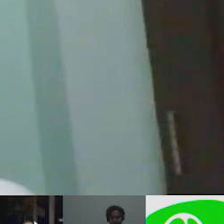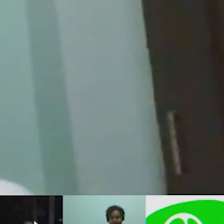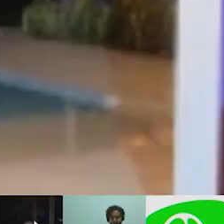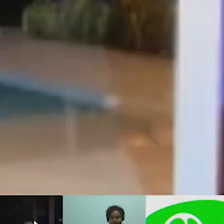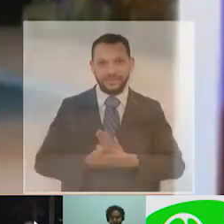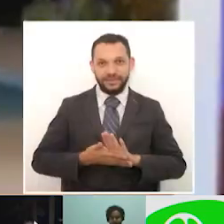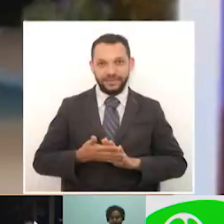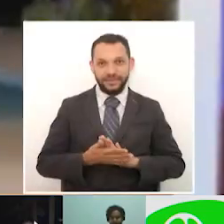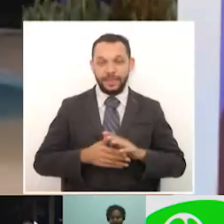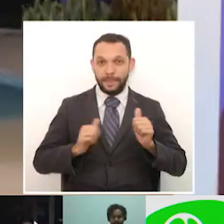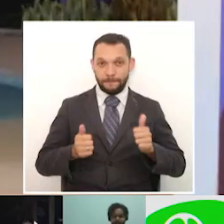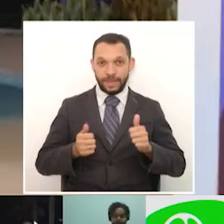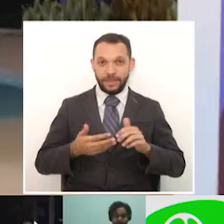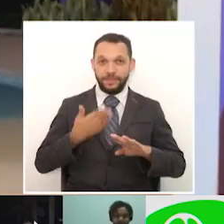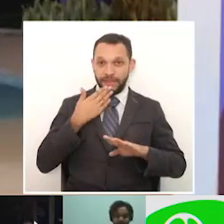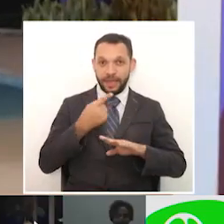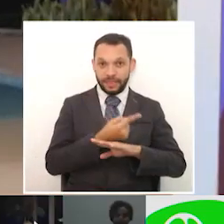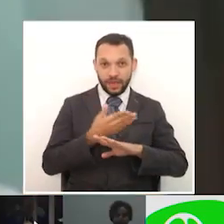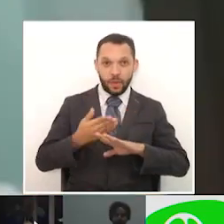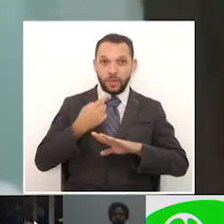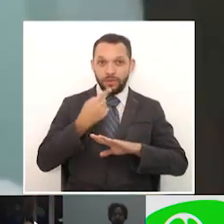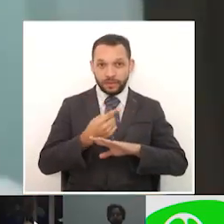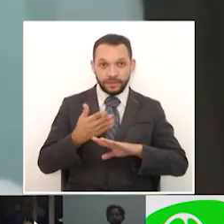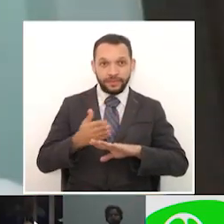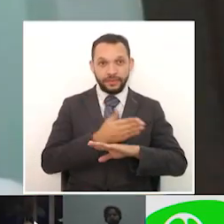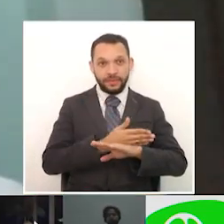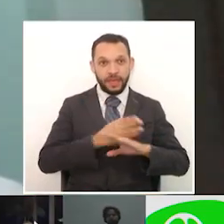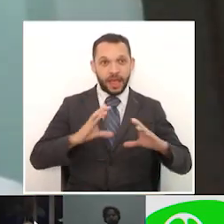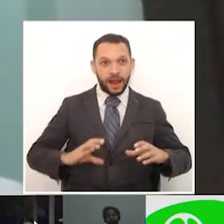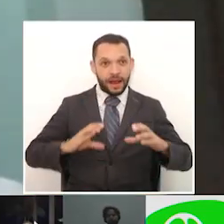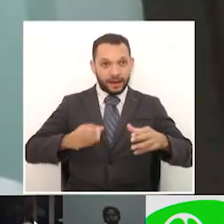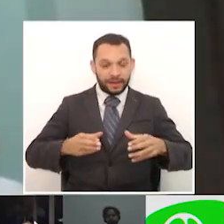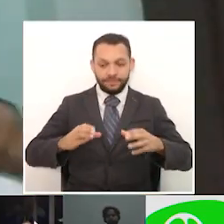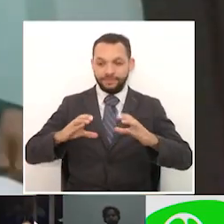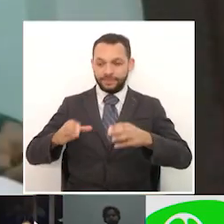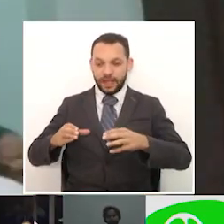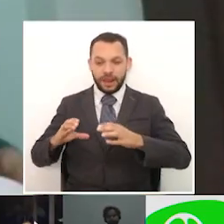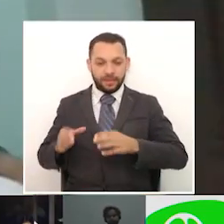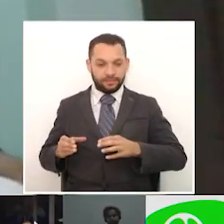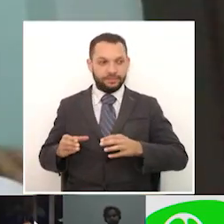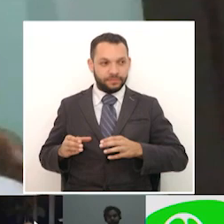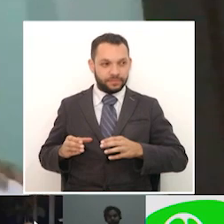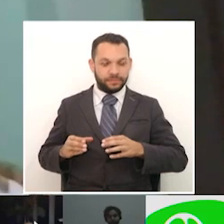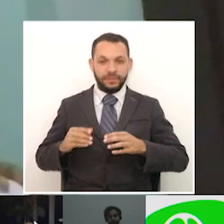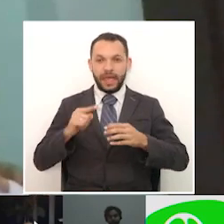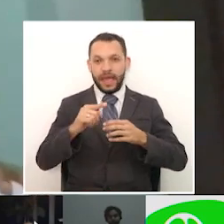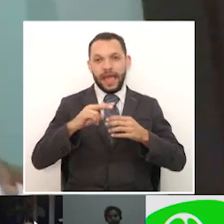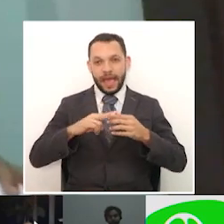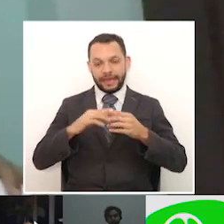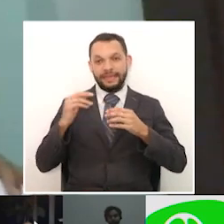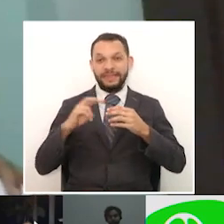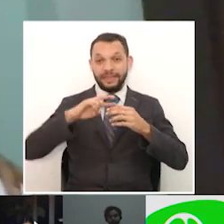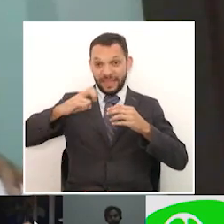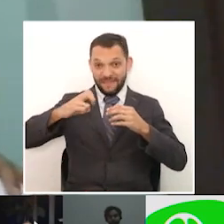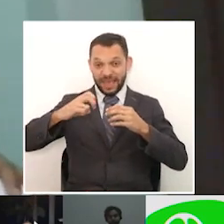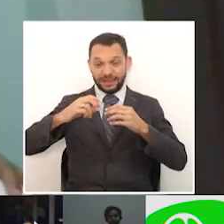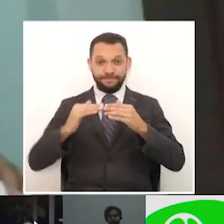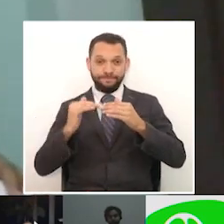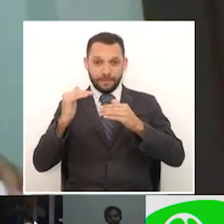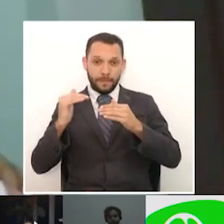Muy bien, nos estaba contando cómo hay tres clases en India, alta, media y baja, y por supuesto que la clase